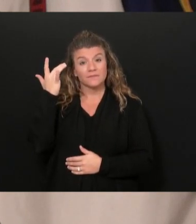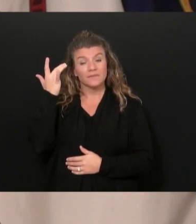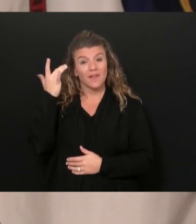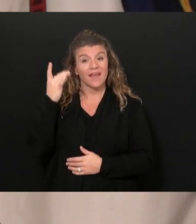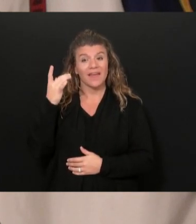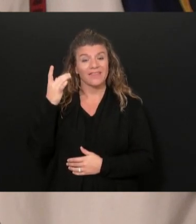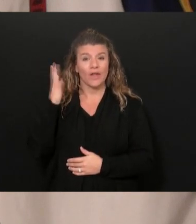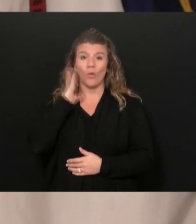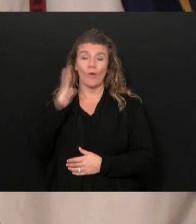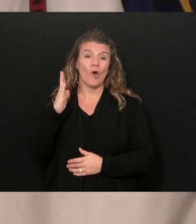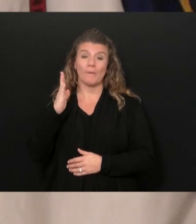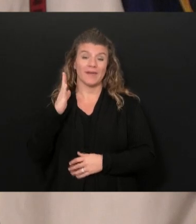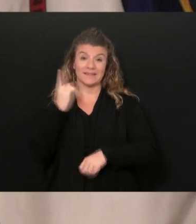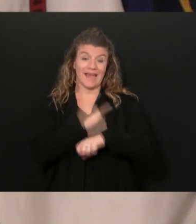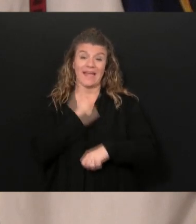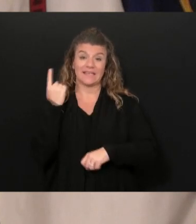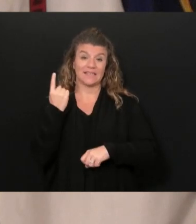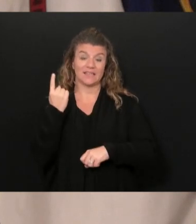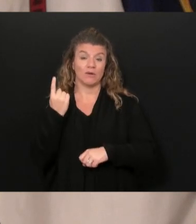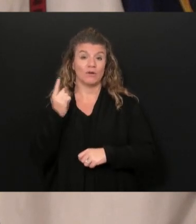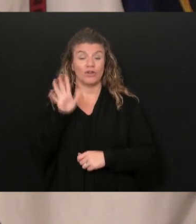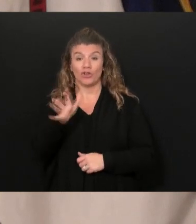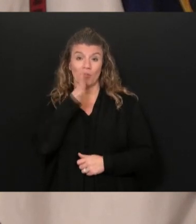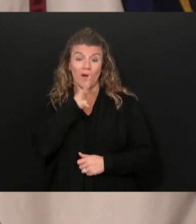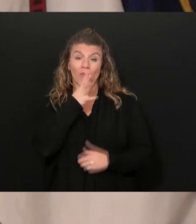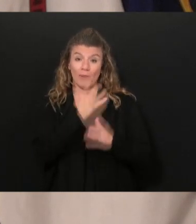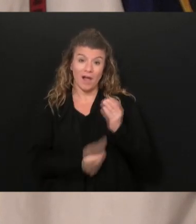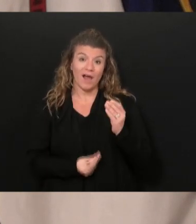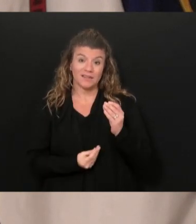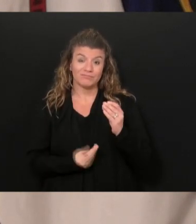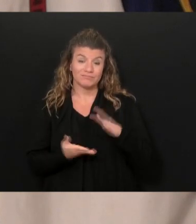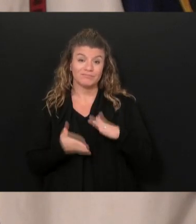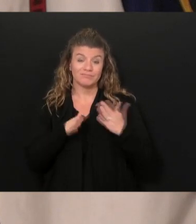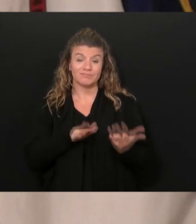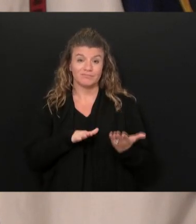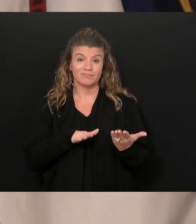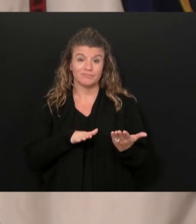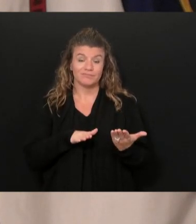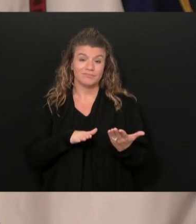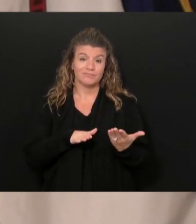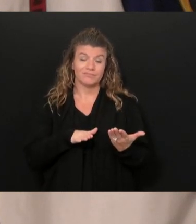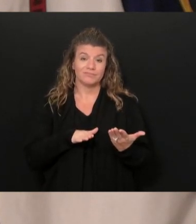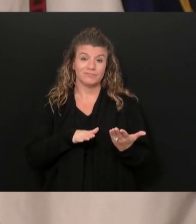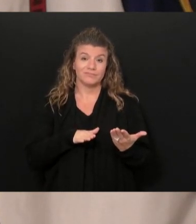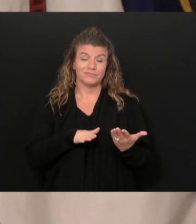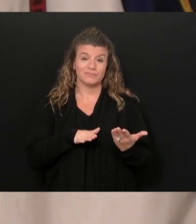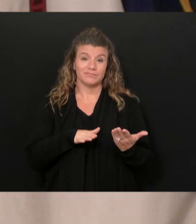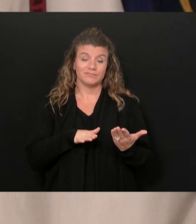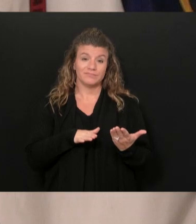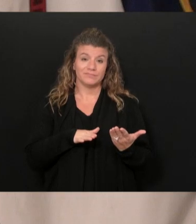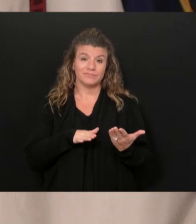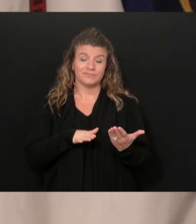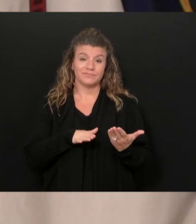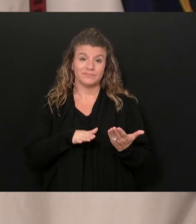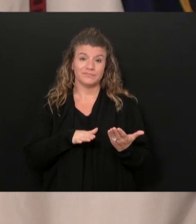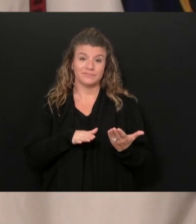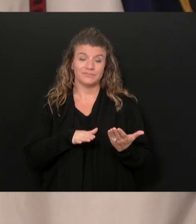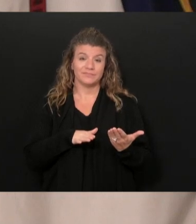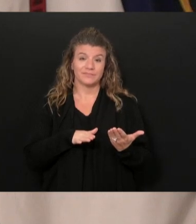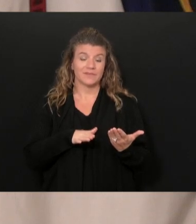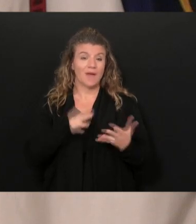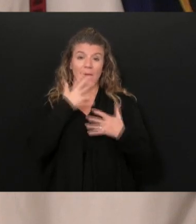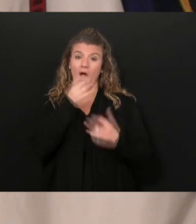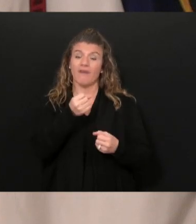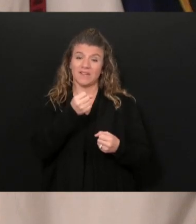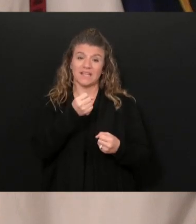there'll be a day when your mom will be gone, and so I'm confident